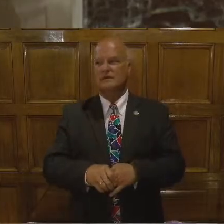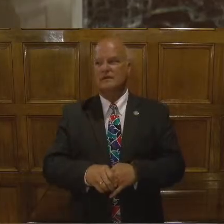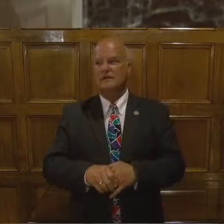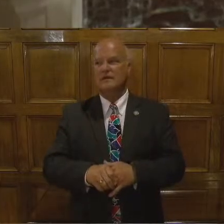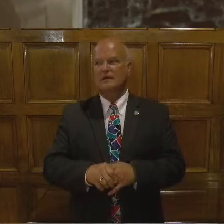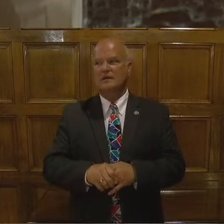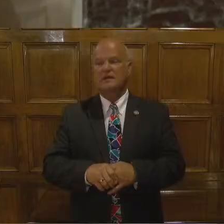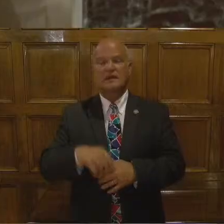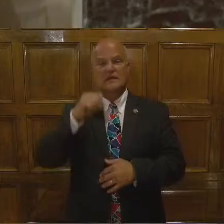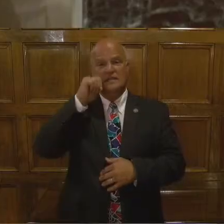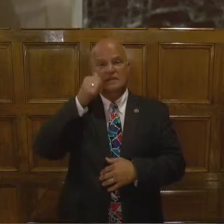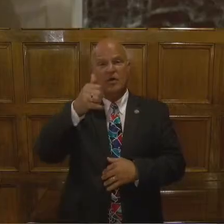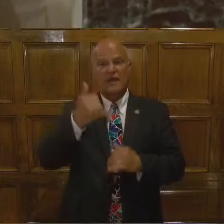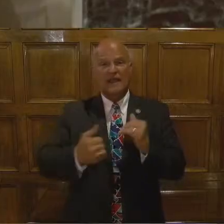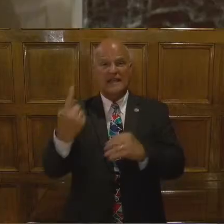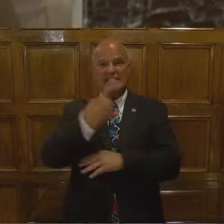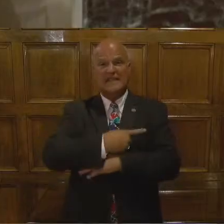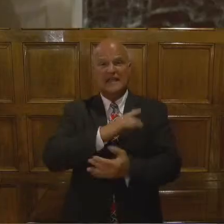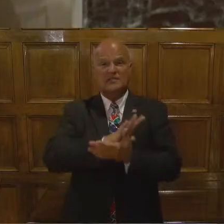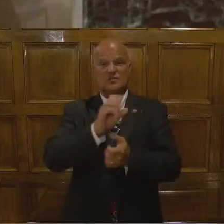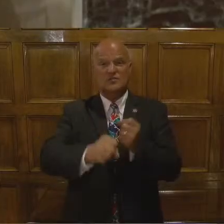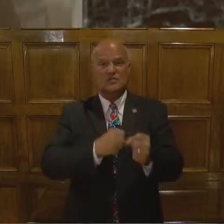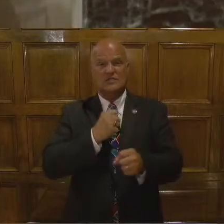last day of the fiscal year. Any